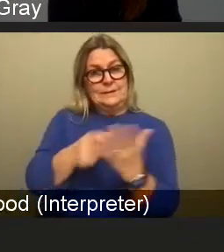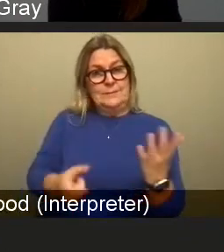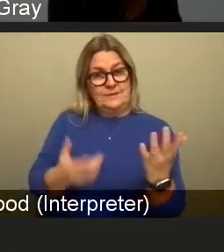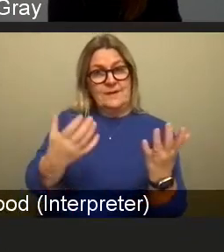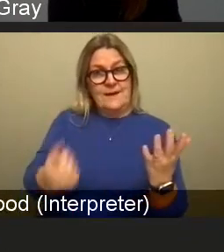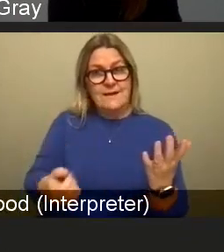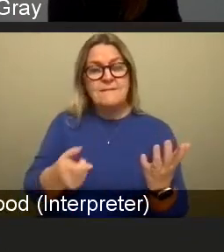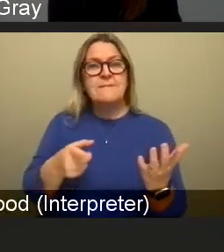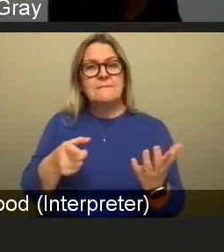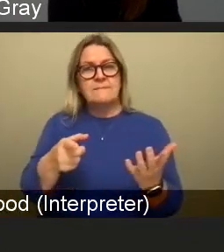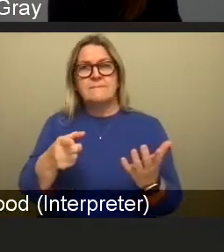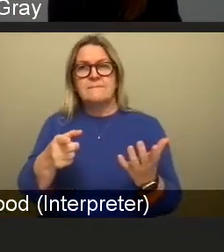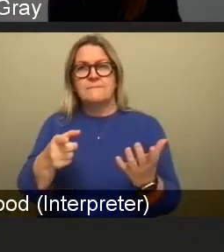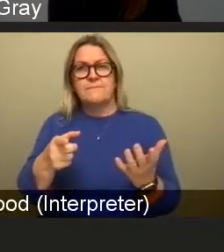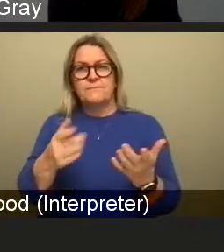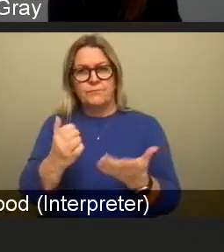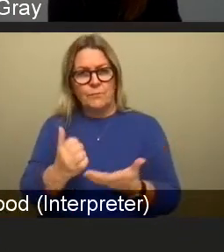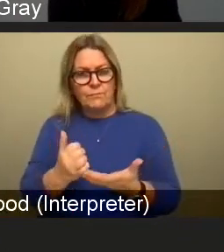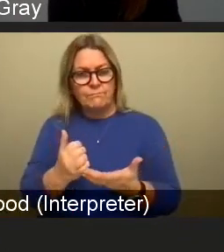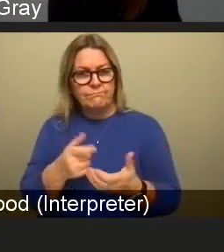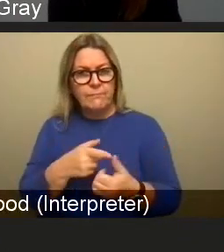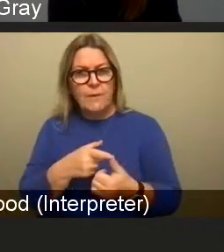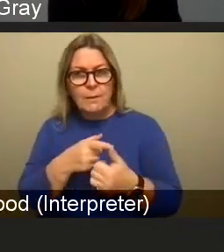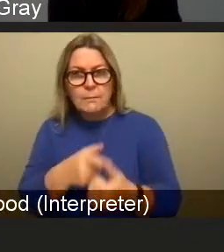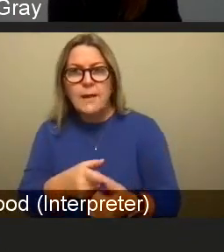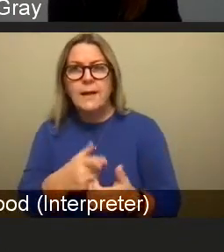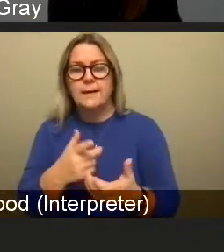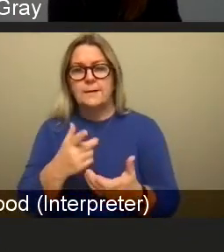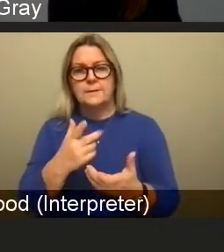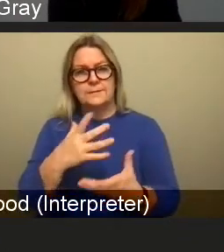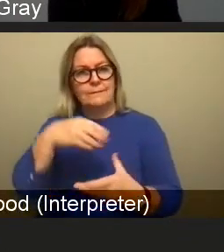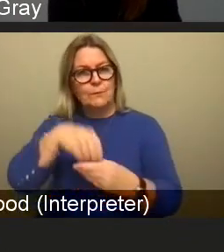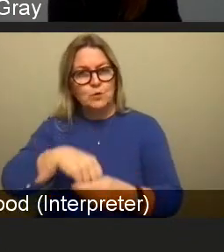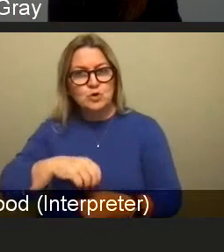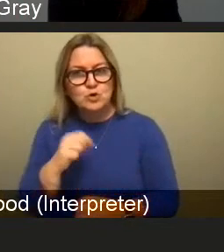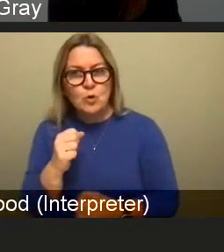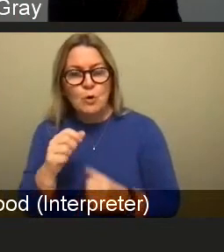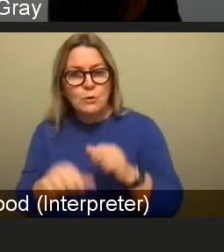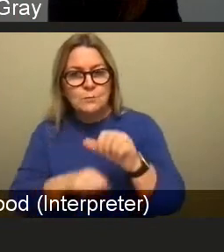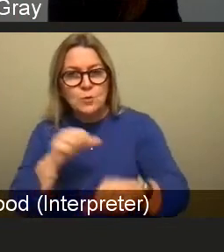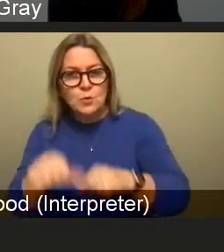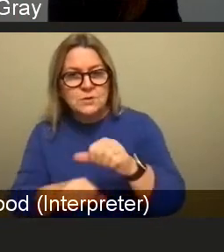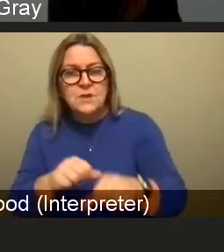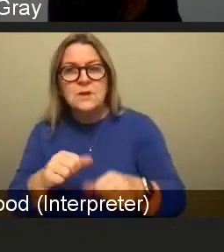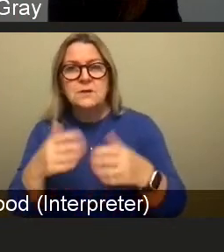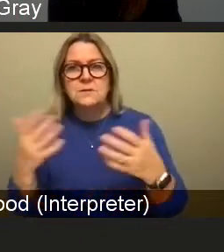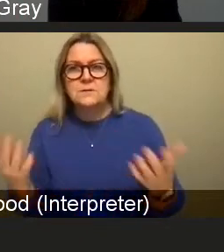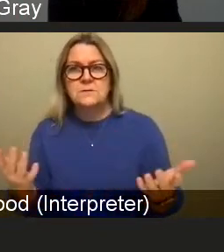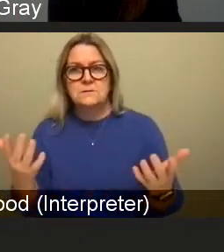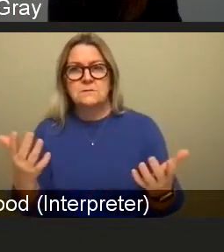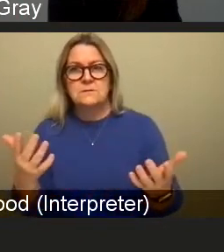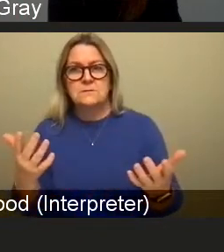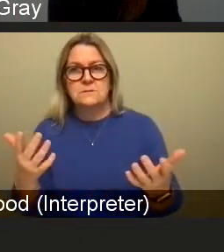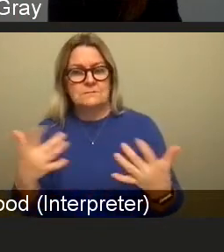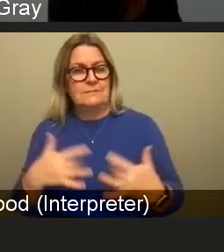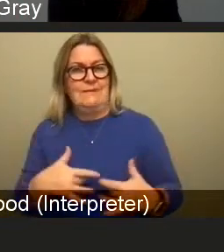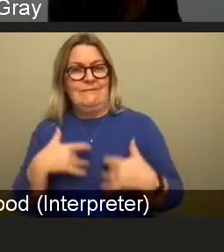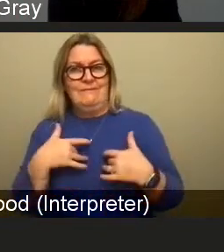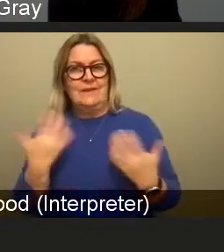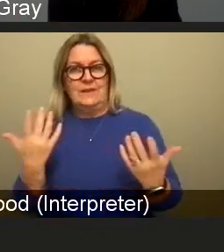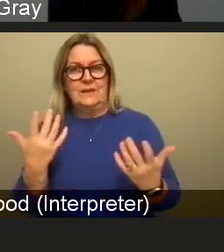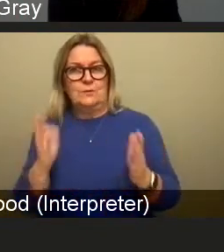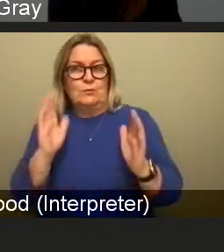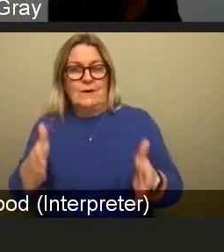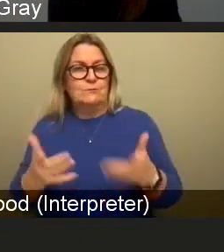for the Inclusion Scotland internship and went through that process, there was almost that feeling of not having to explain